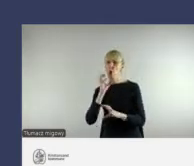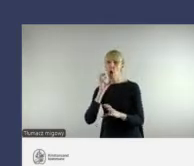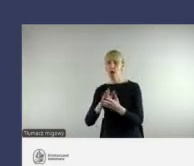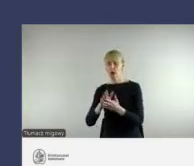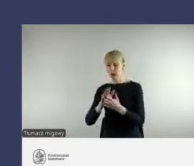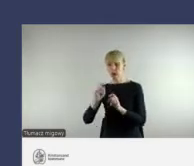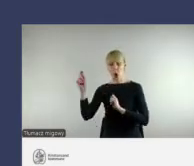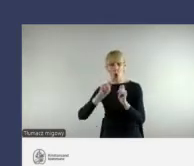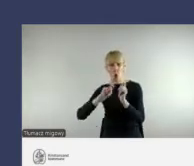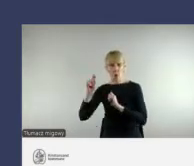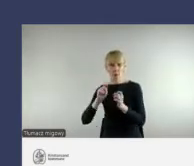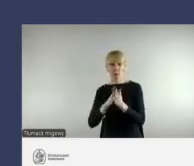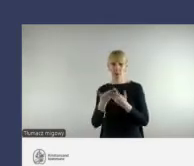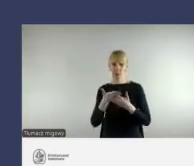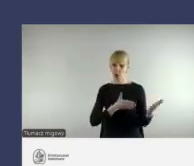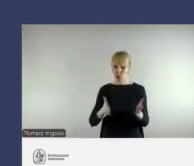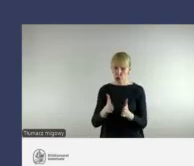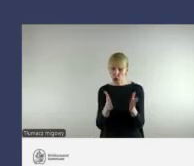and kindergartens.